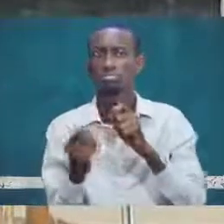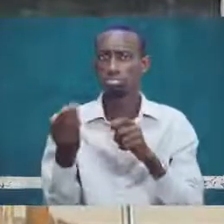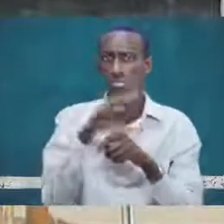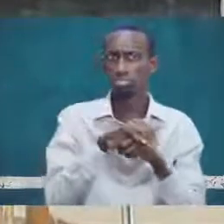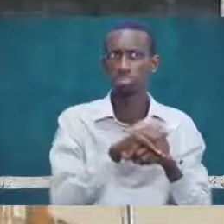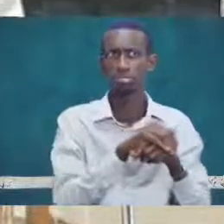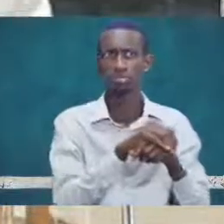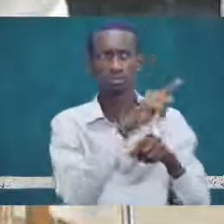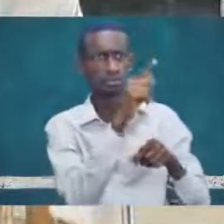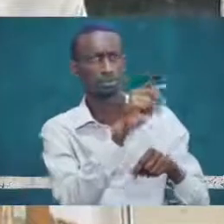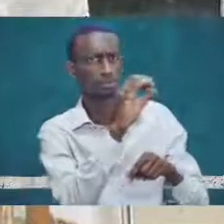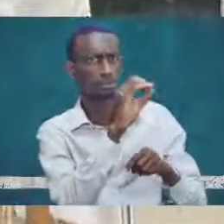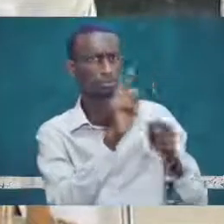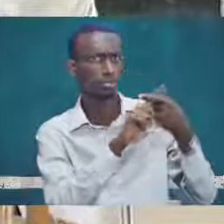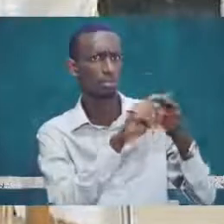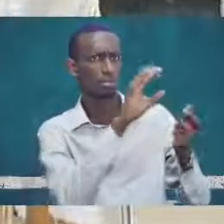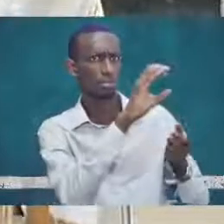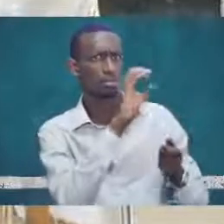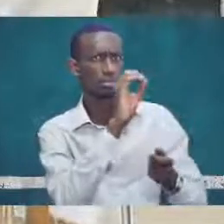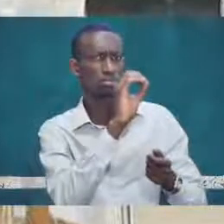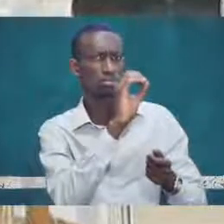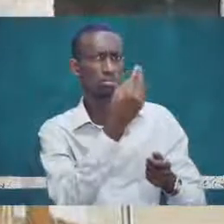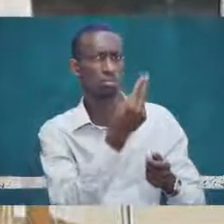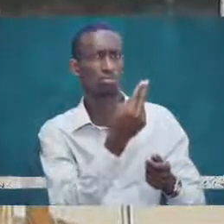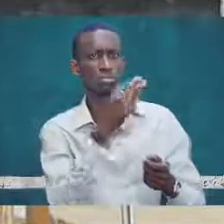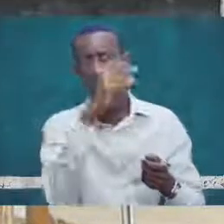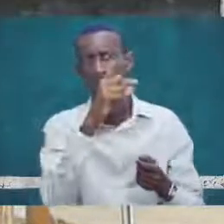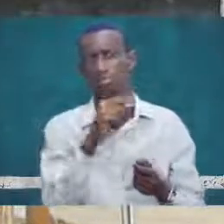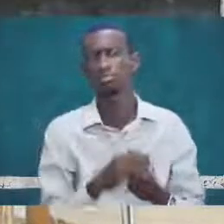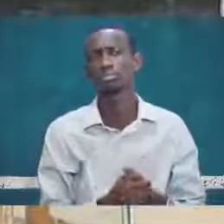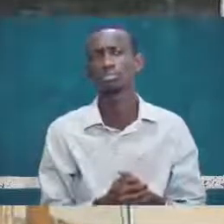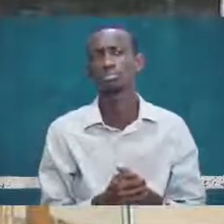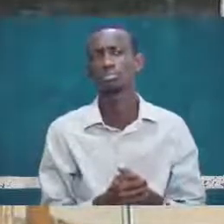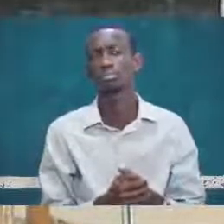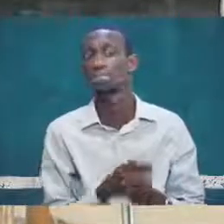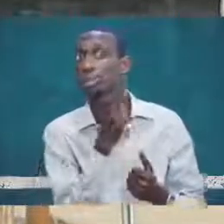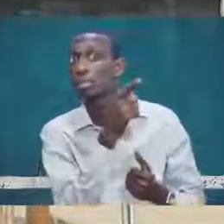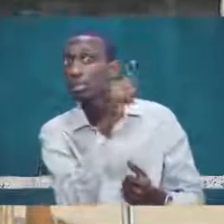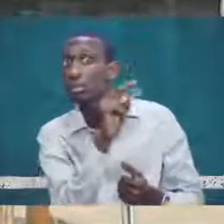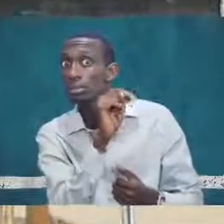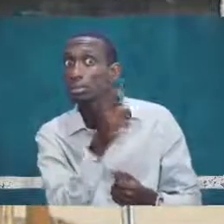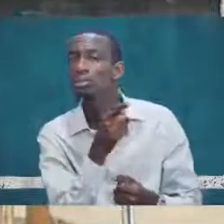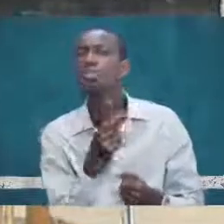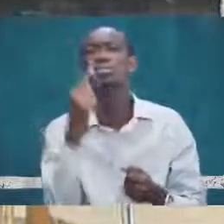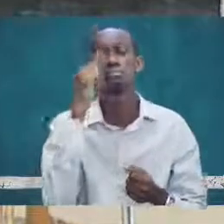oxide plus the carbon dioxide gas. So this is the